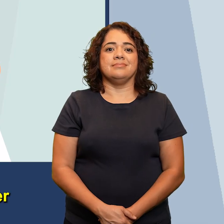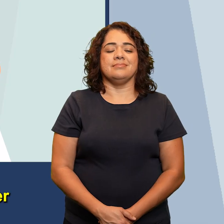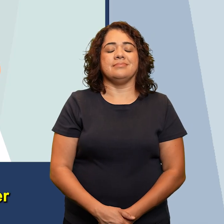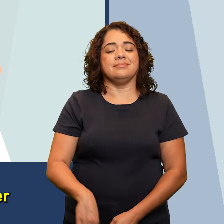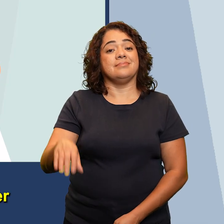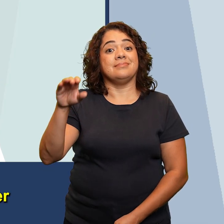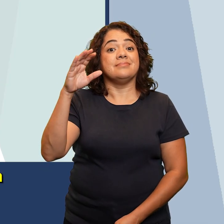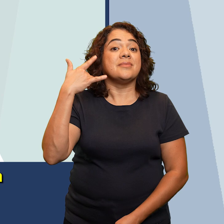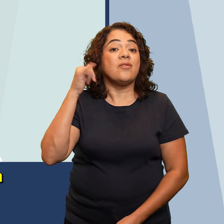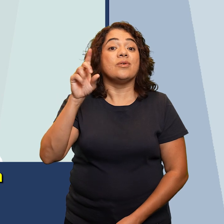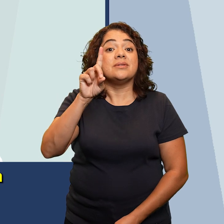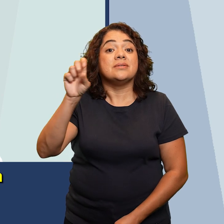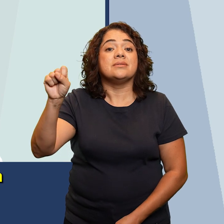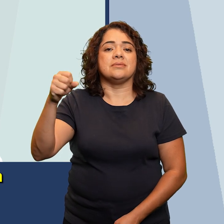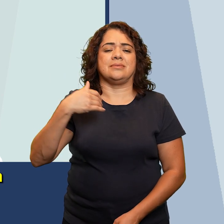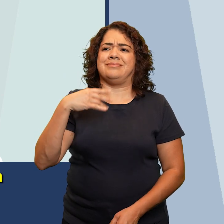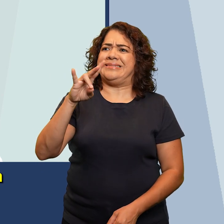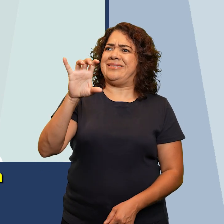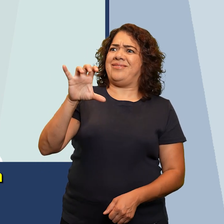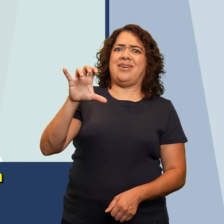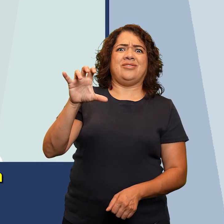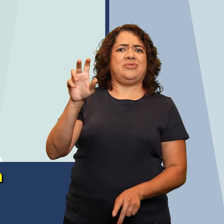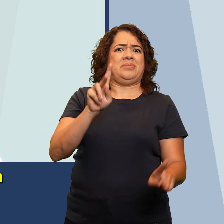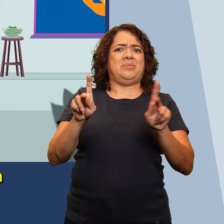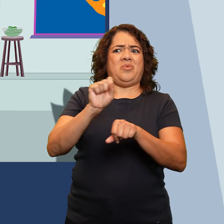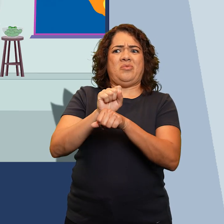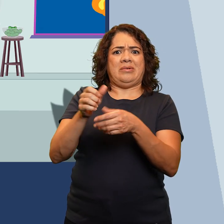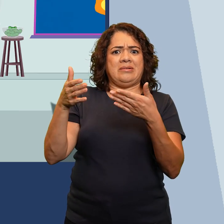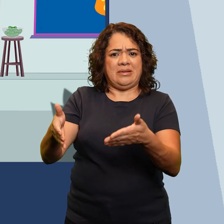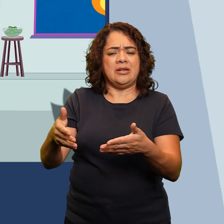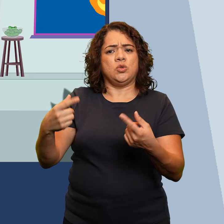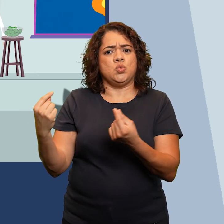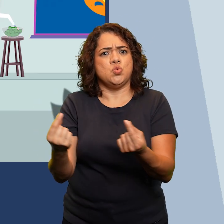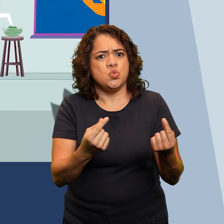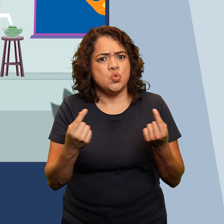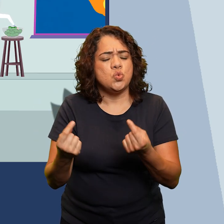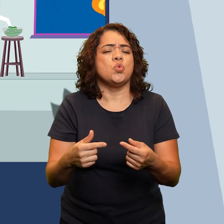So, the department has over 700 employees to perform these functions.